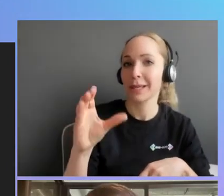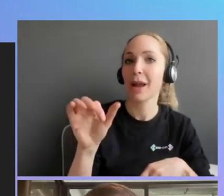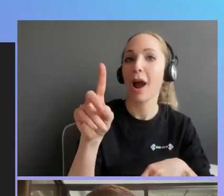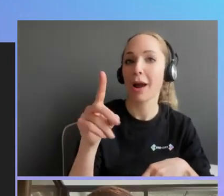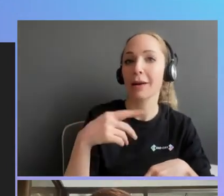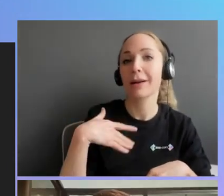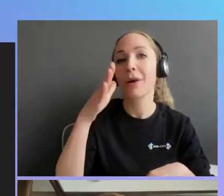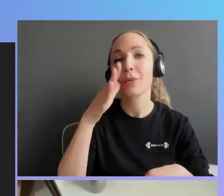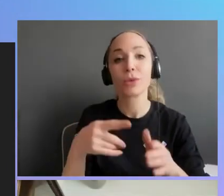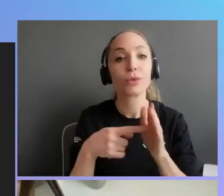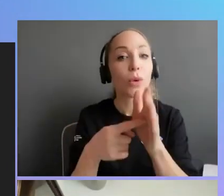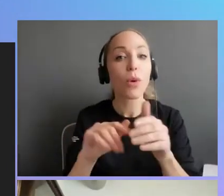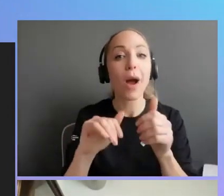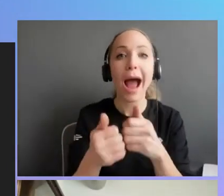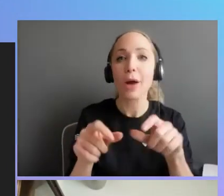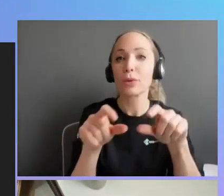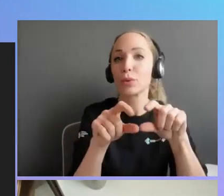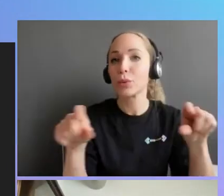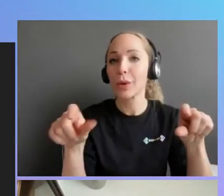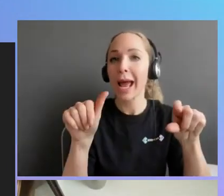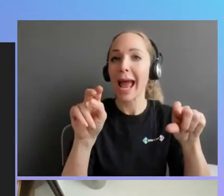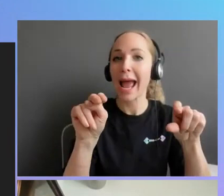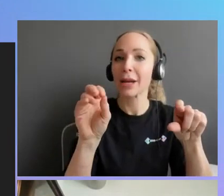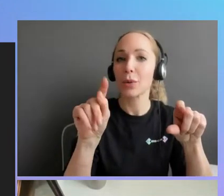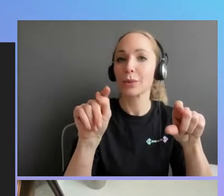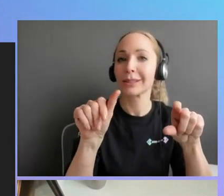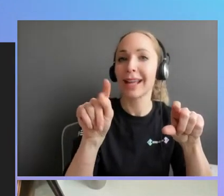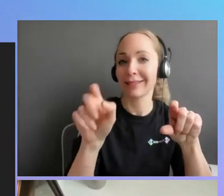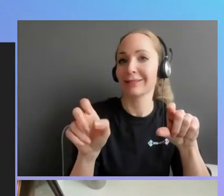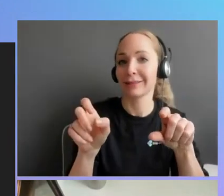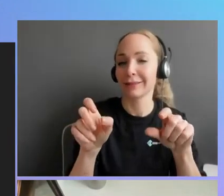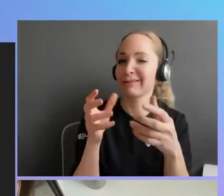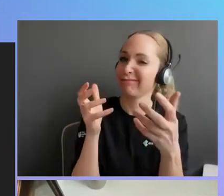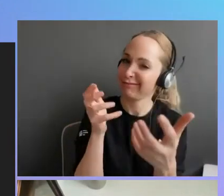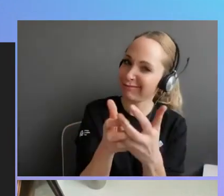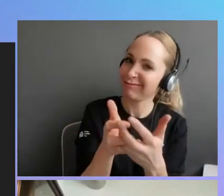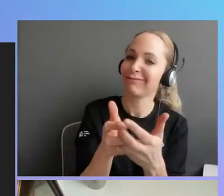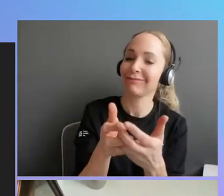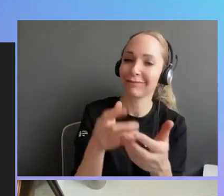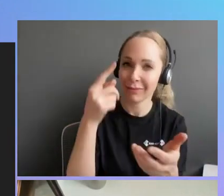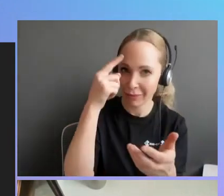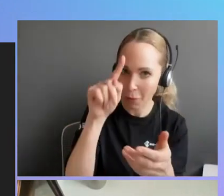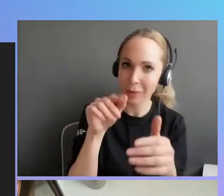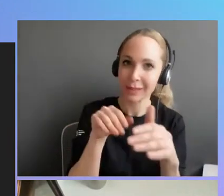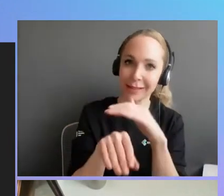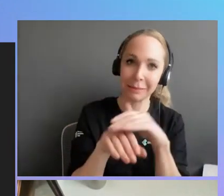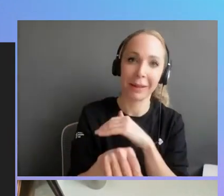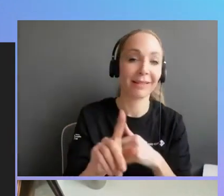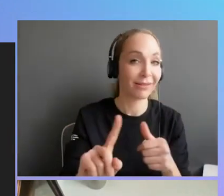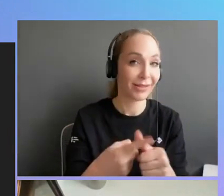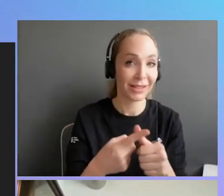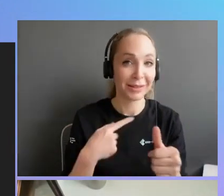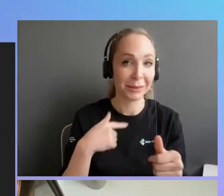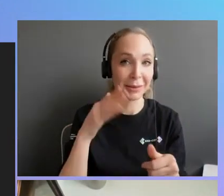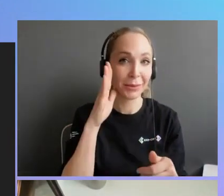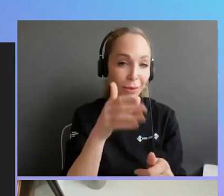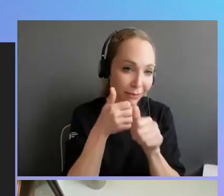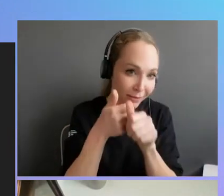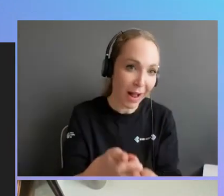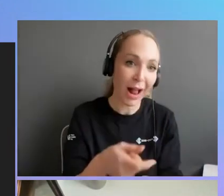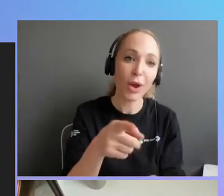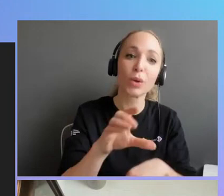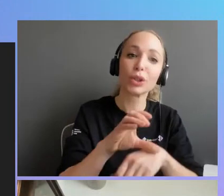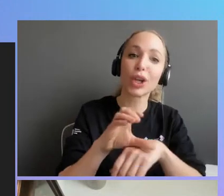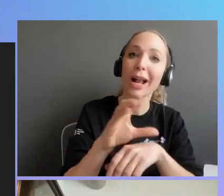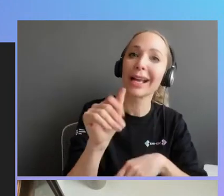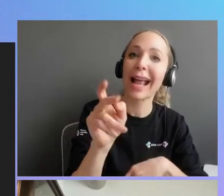for accessibility considerations. So let's just take this chocolate cake card. It's the first one in the list, so we'll start with that. And